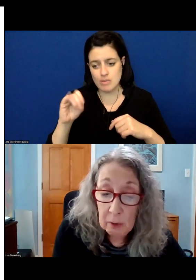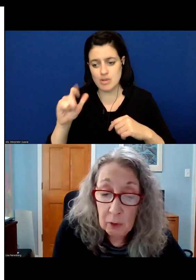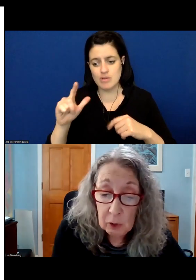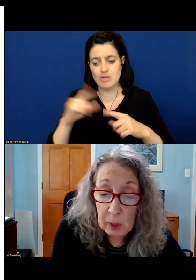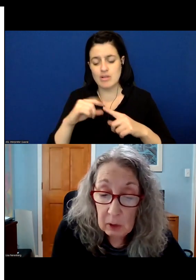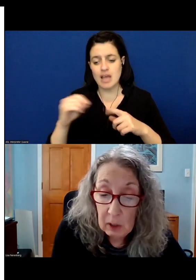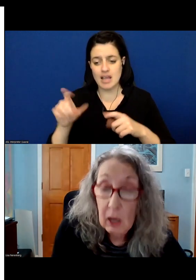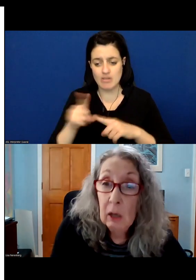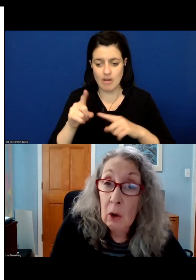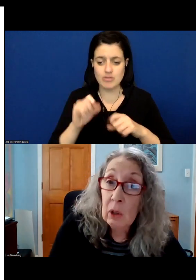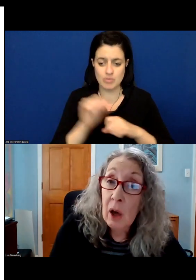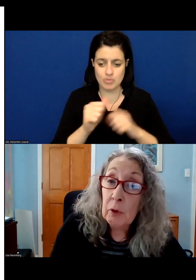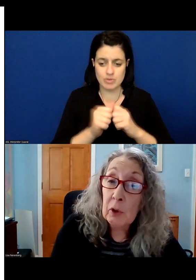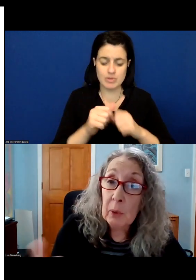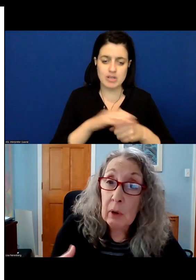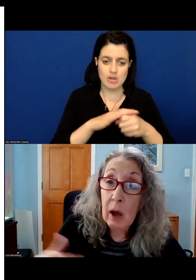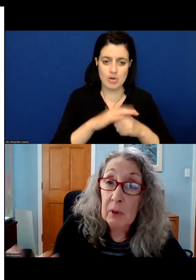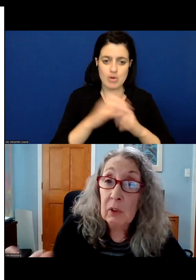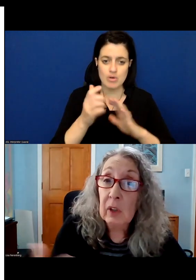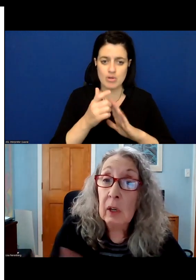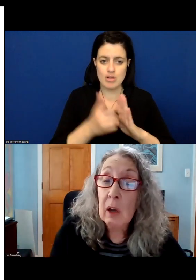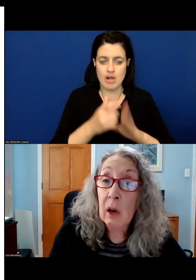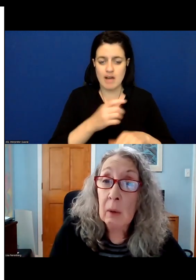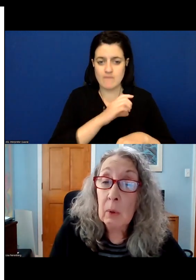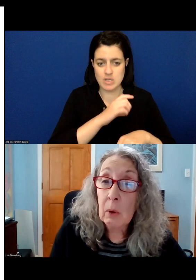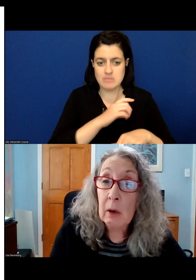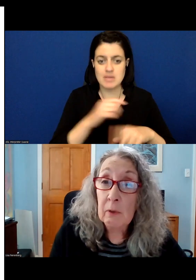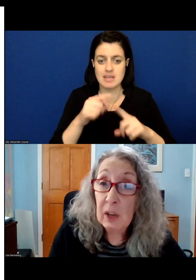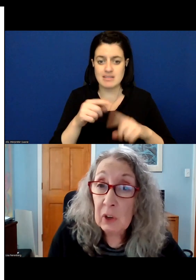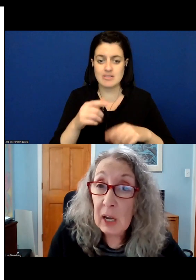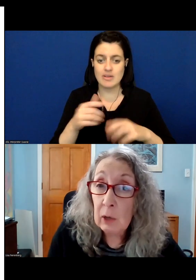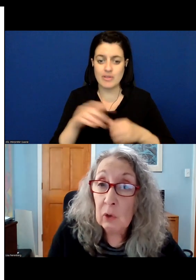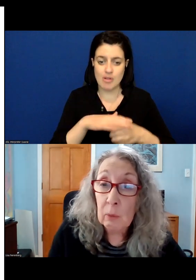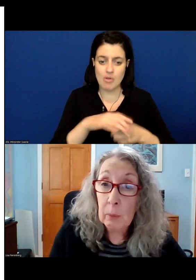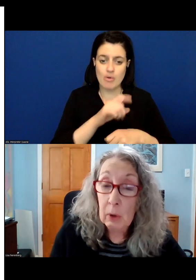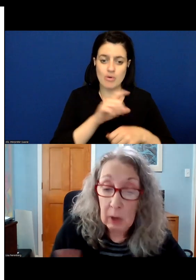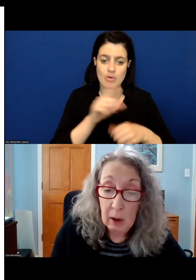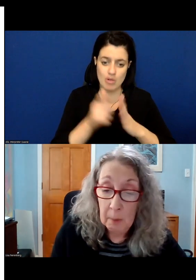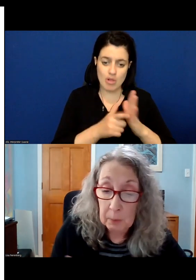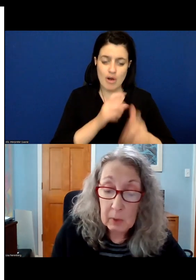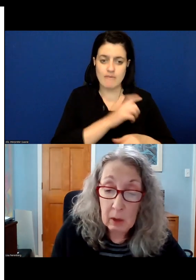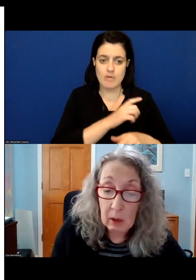local law enforcement. Local law enforcement obviously investigates